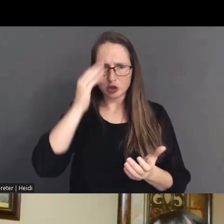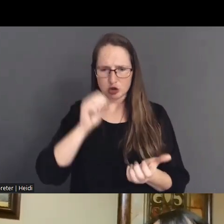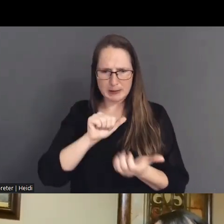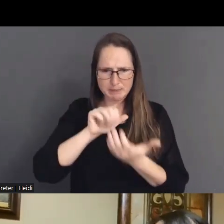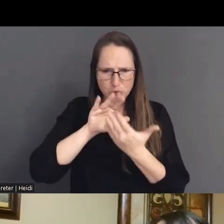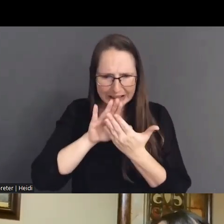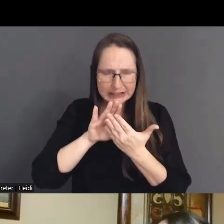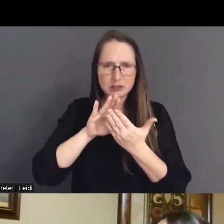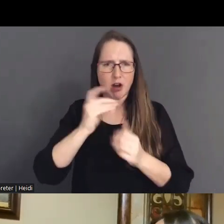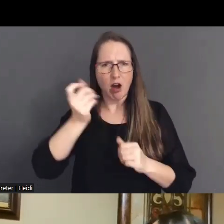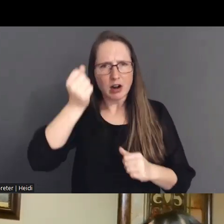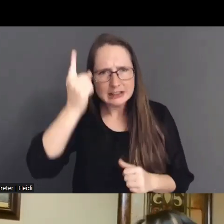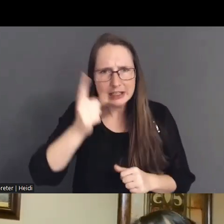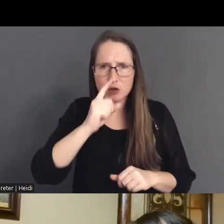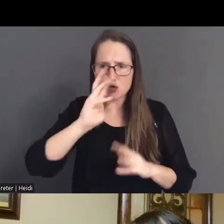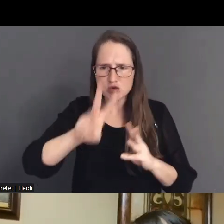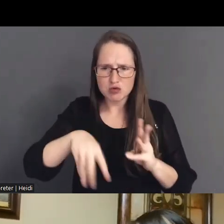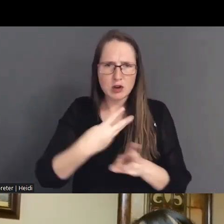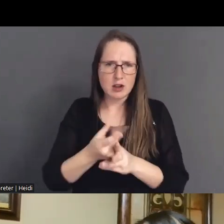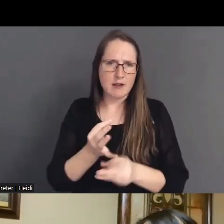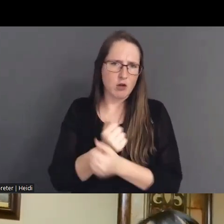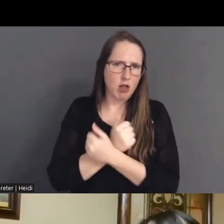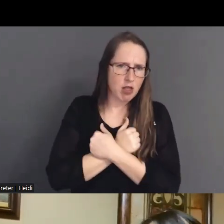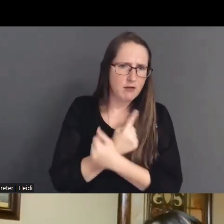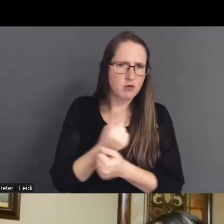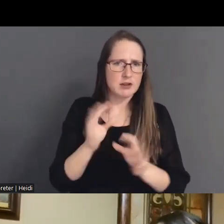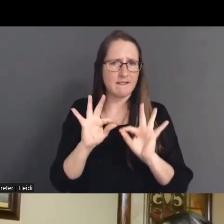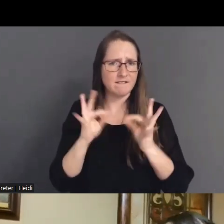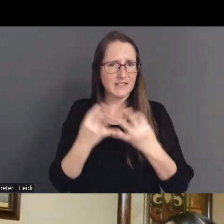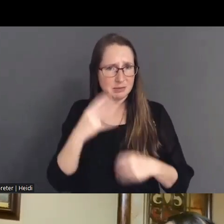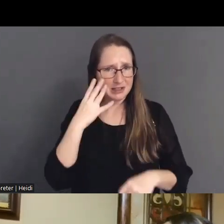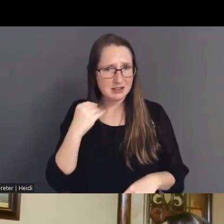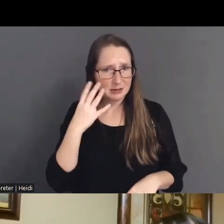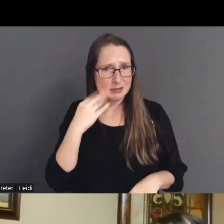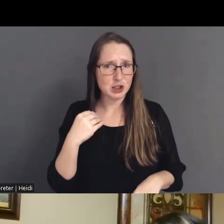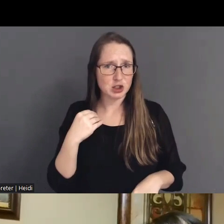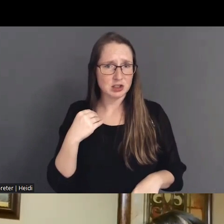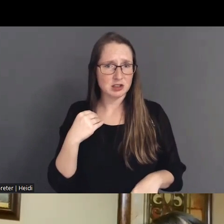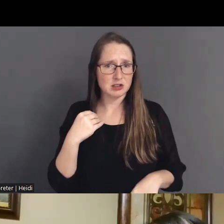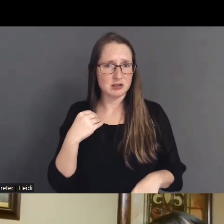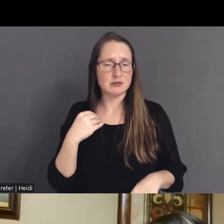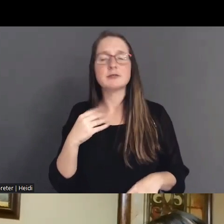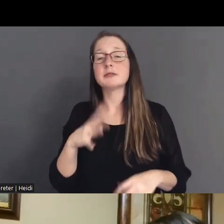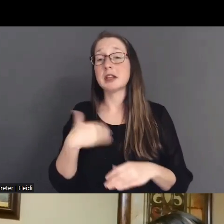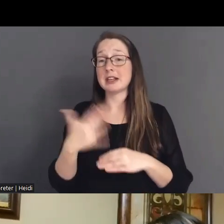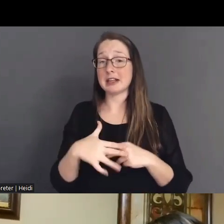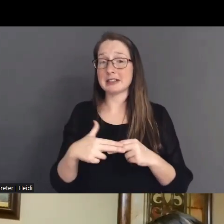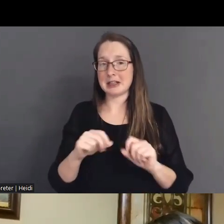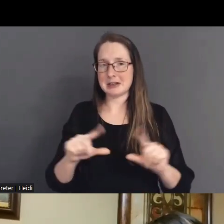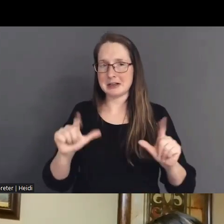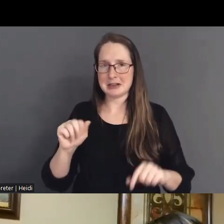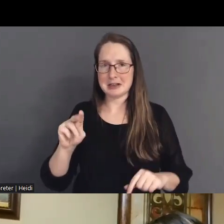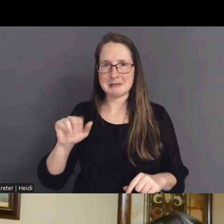the realities of your loved one's mental health journey. Next slide, Amy.